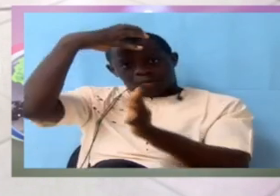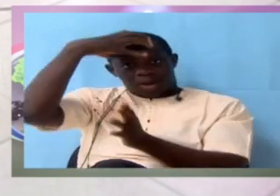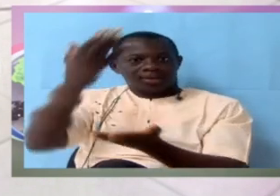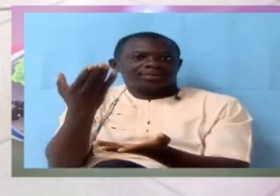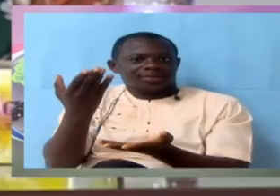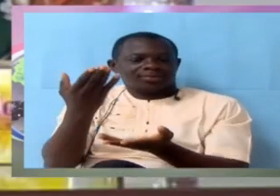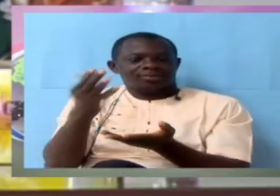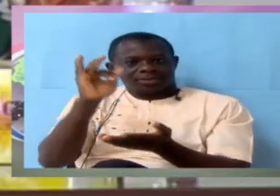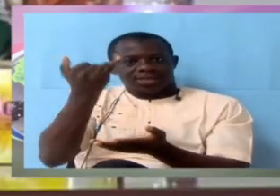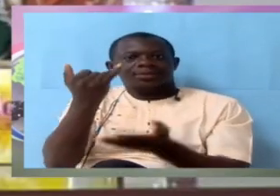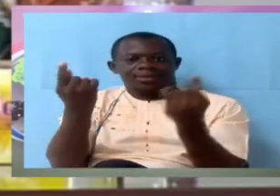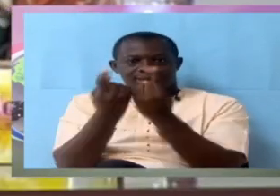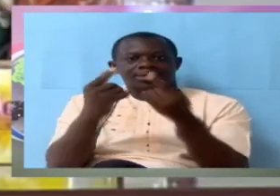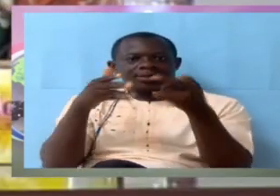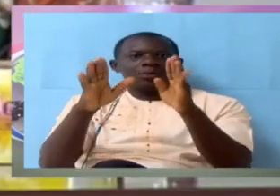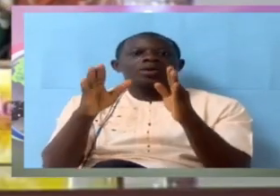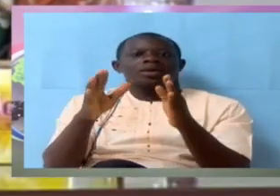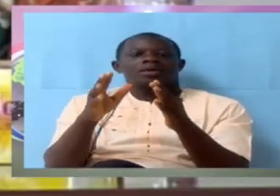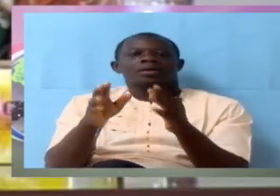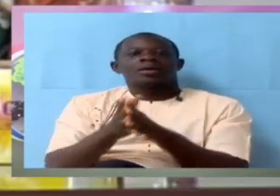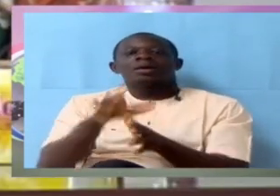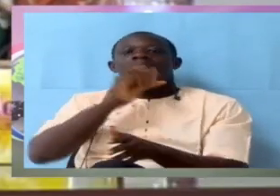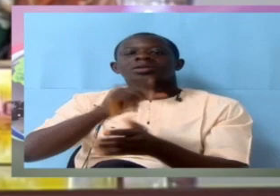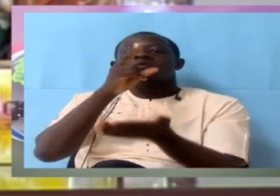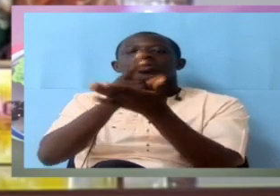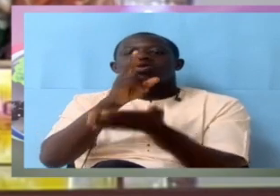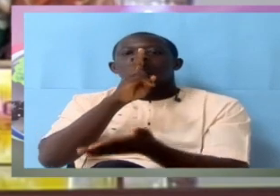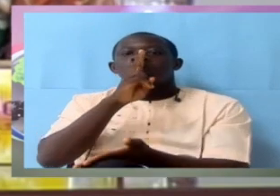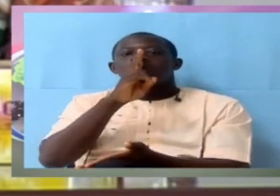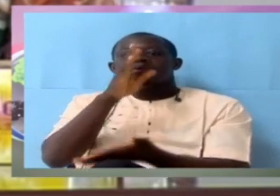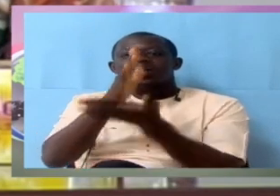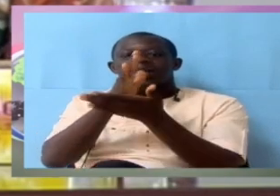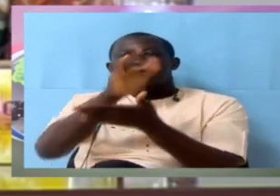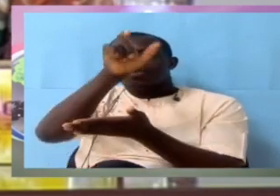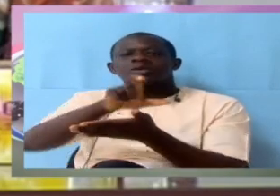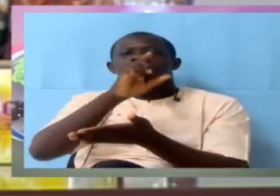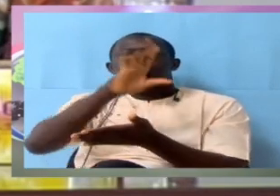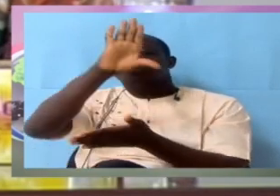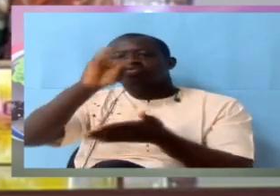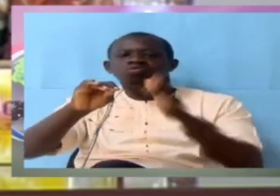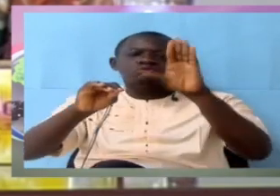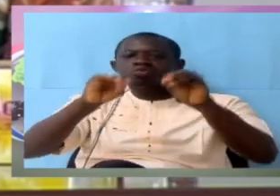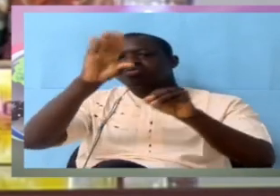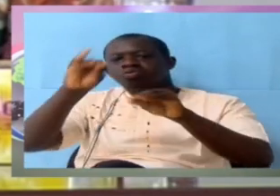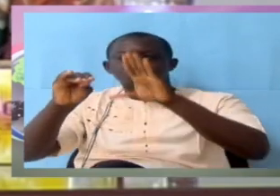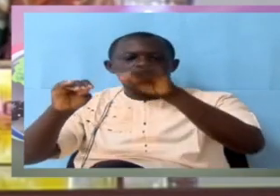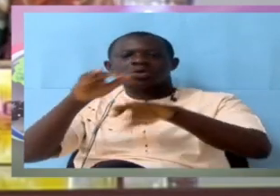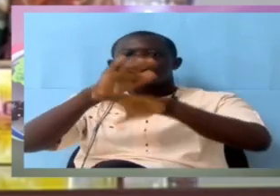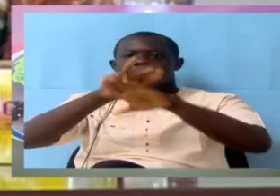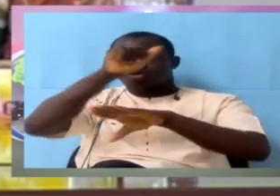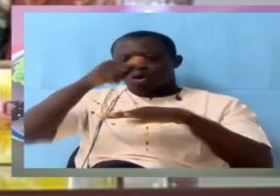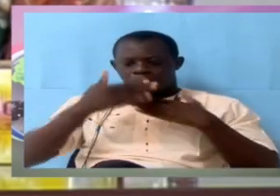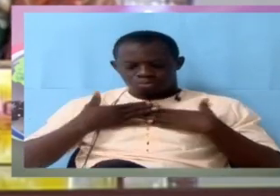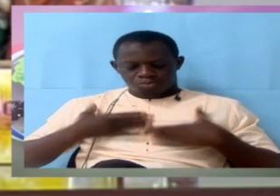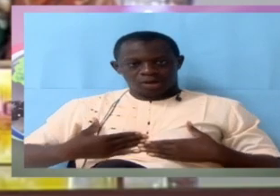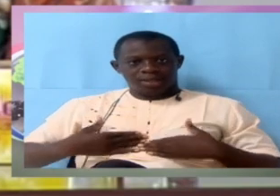Yes. Mr. Witness, who was actually administering this procedure on your bodies at the treatment center? Sedo